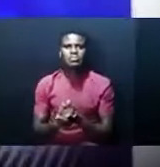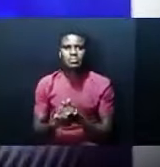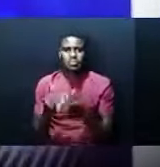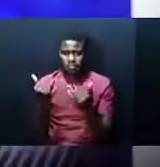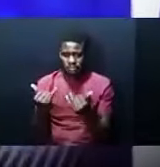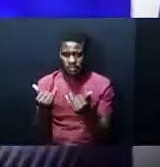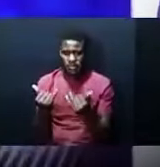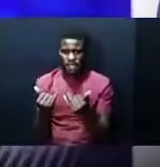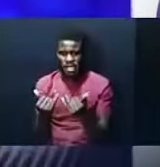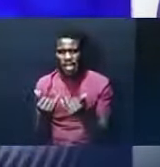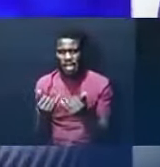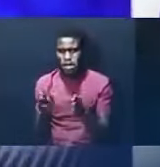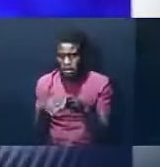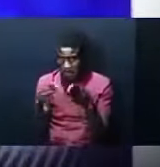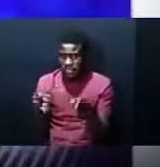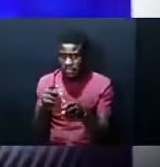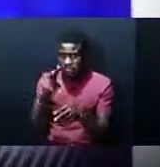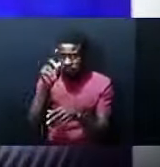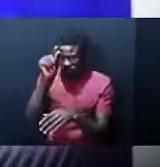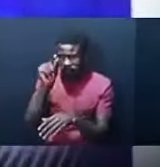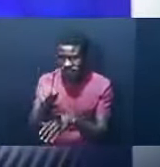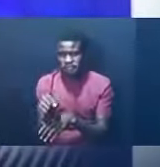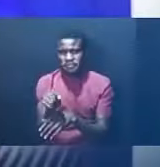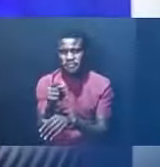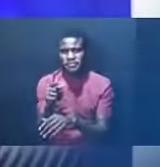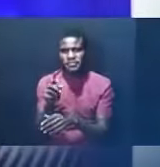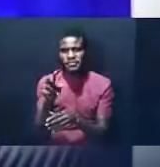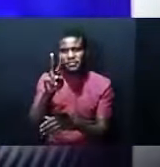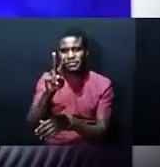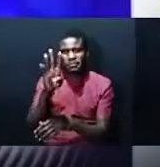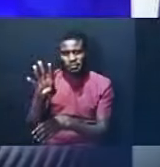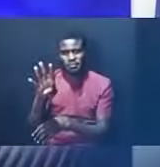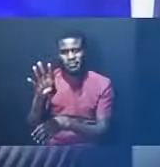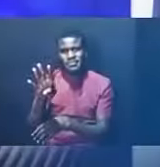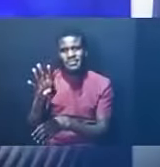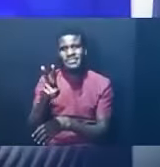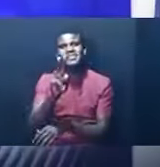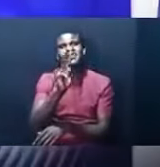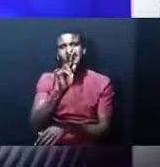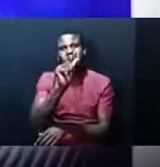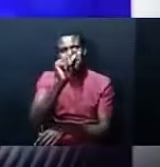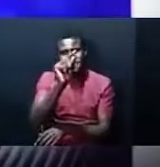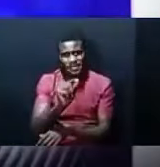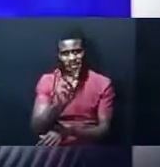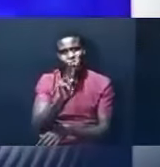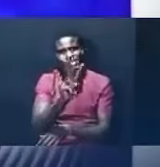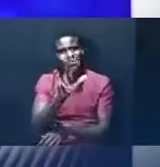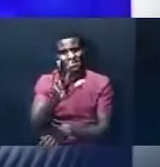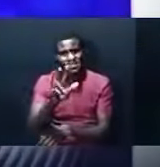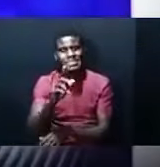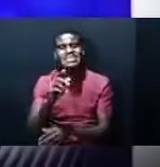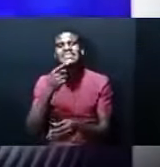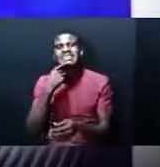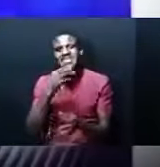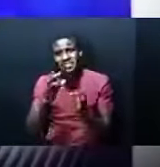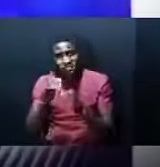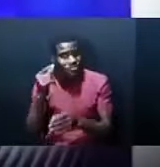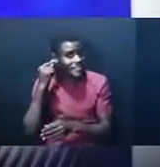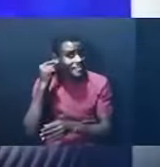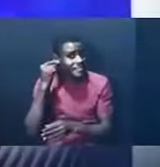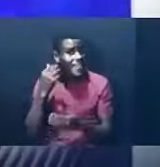one, 24. You see, the verse 23 is saying that if you have ears to hear, hear.